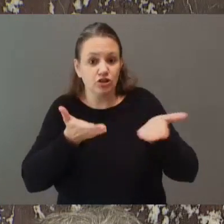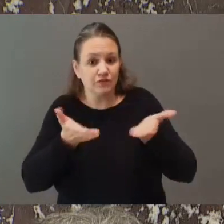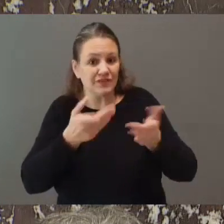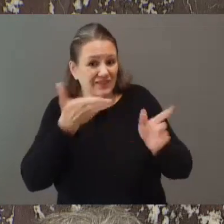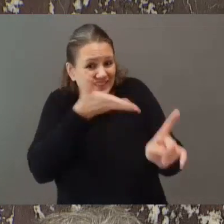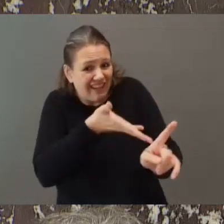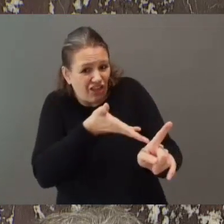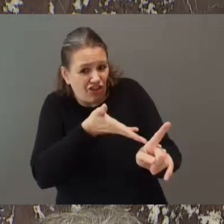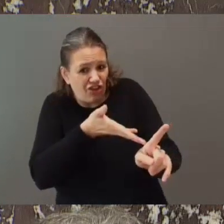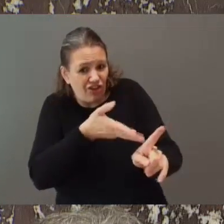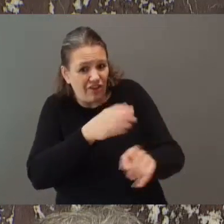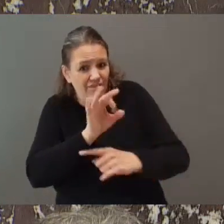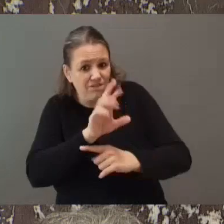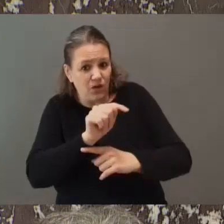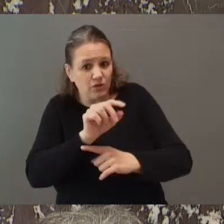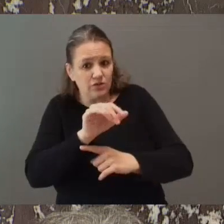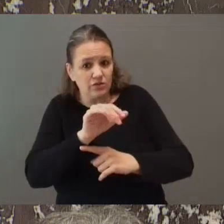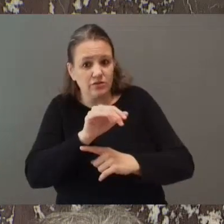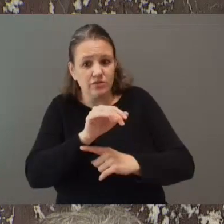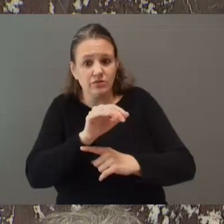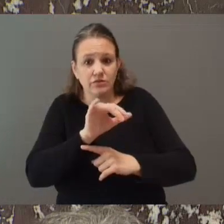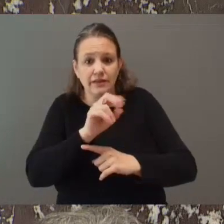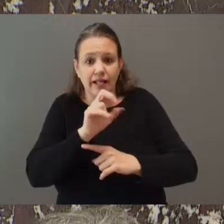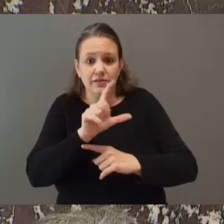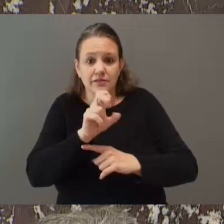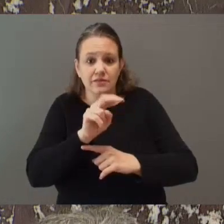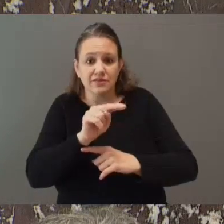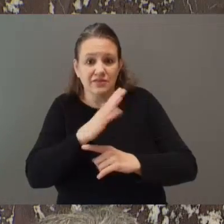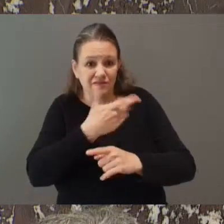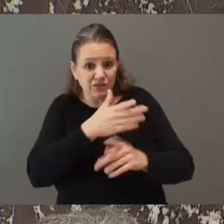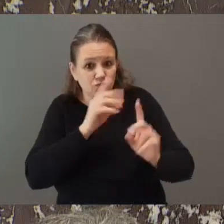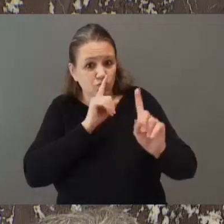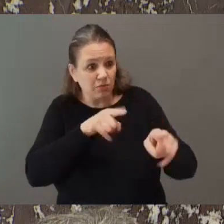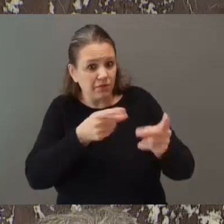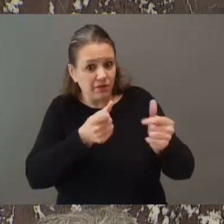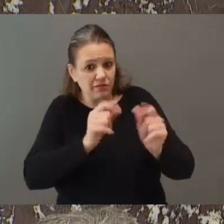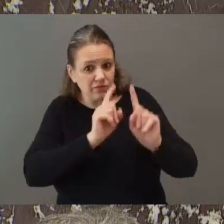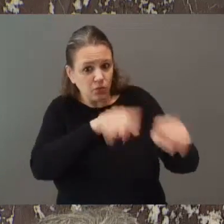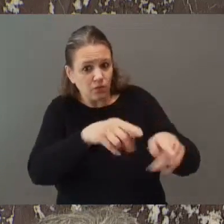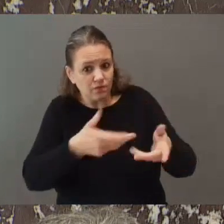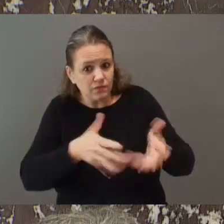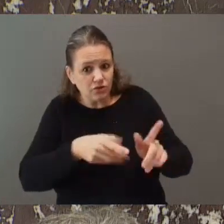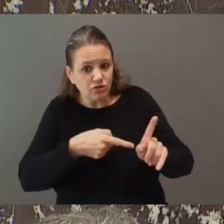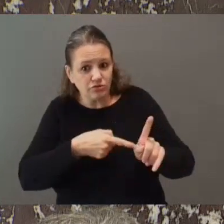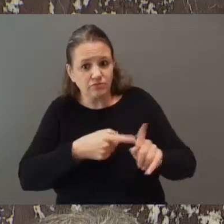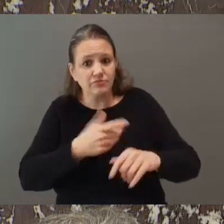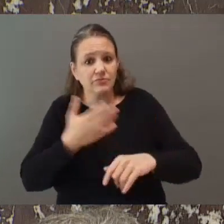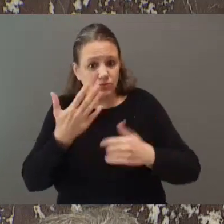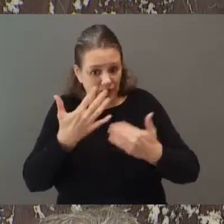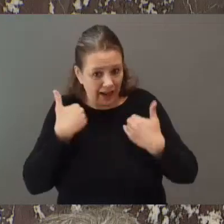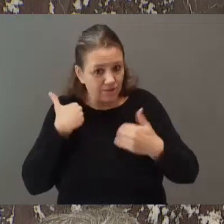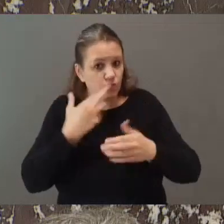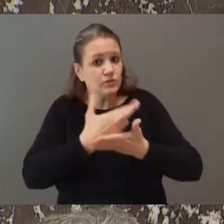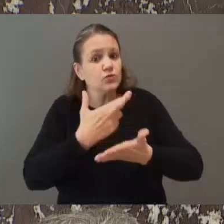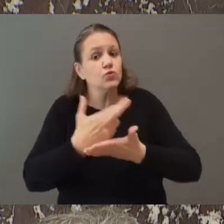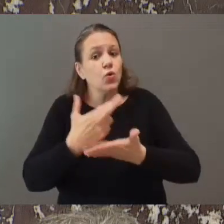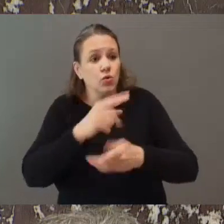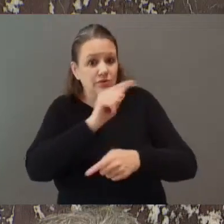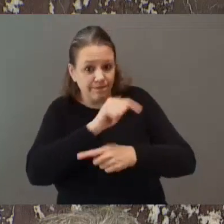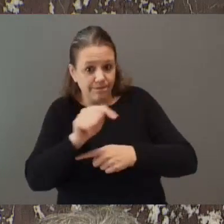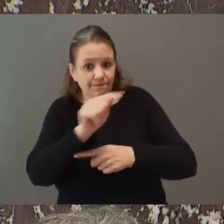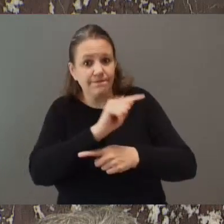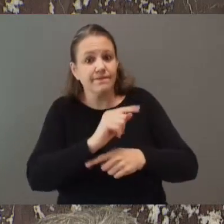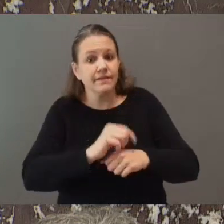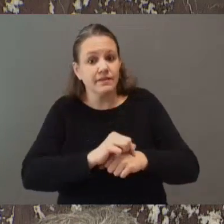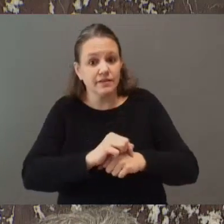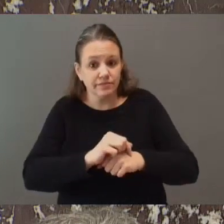quickly. We have substantial resources in the area. We have air tankers, we have helicopters, aerial resources, we've got ground